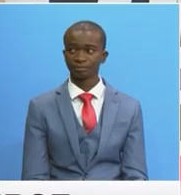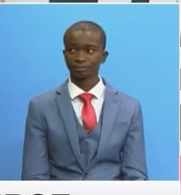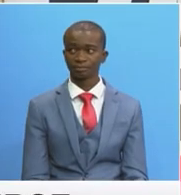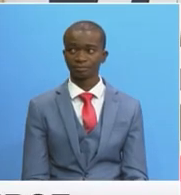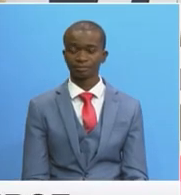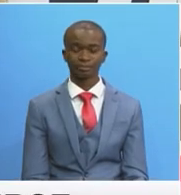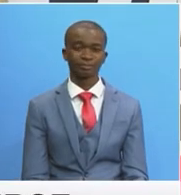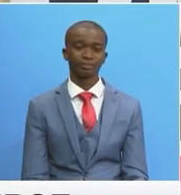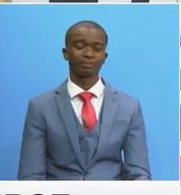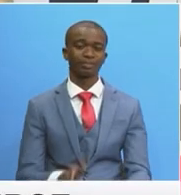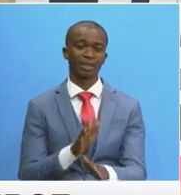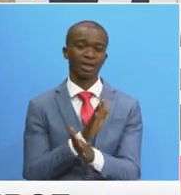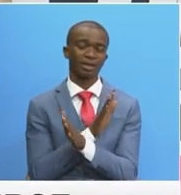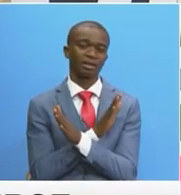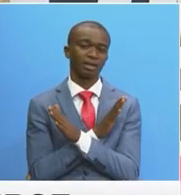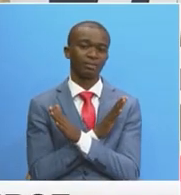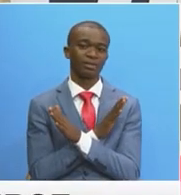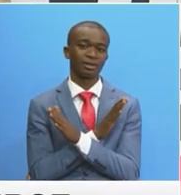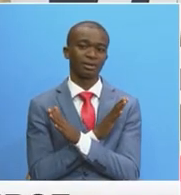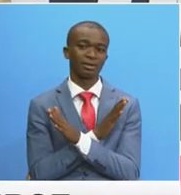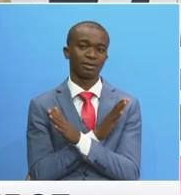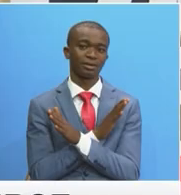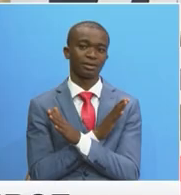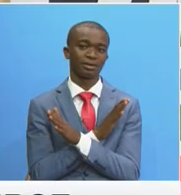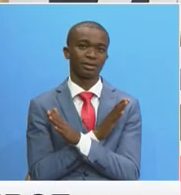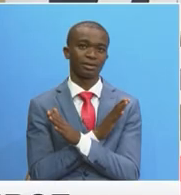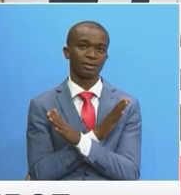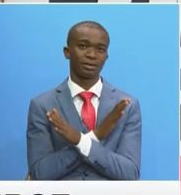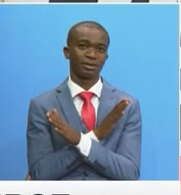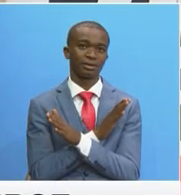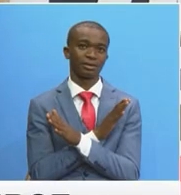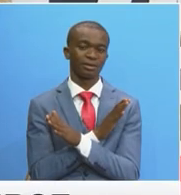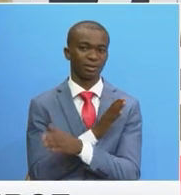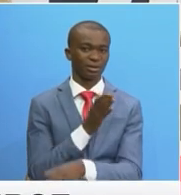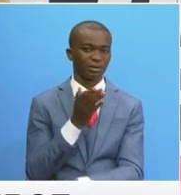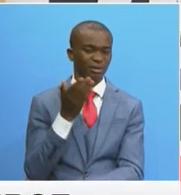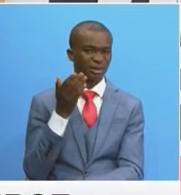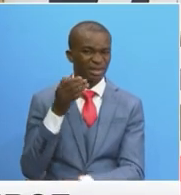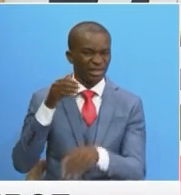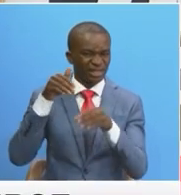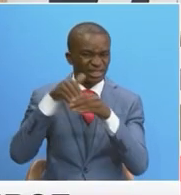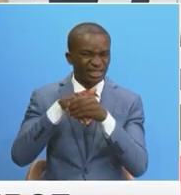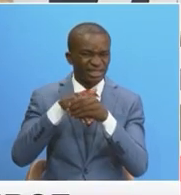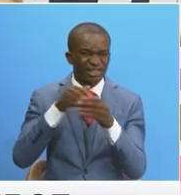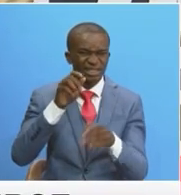Zambia PS was at par with Chile in the 1970s.